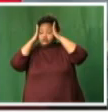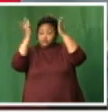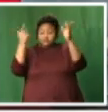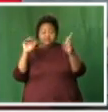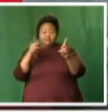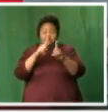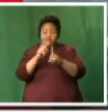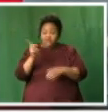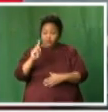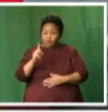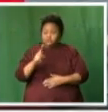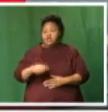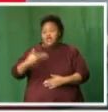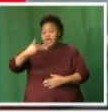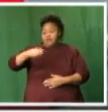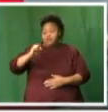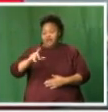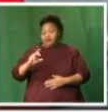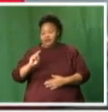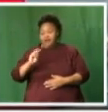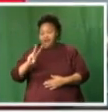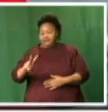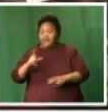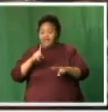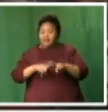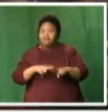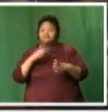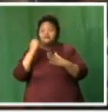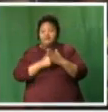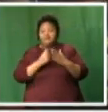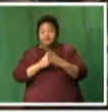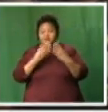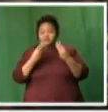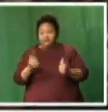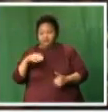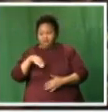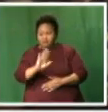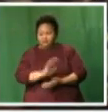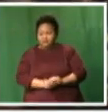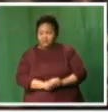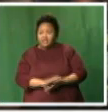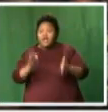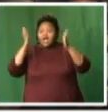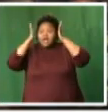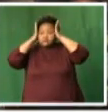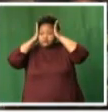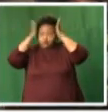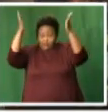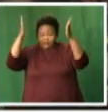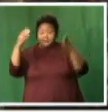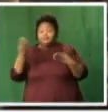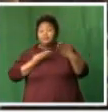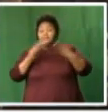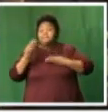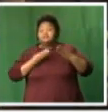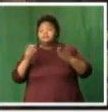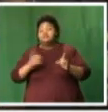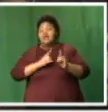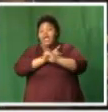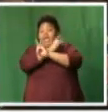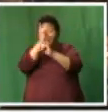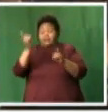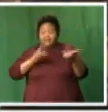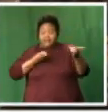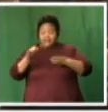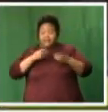lobuka kutona tempilo emisebentini kakhulukade etisebentini tembuso iEswatini Business Health Thobile Dlamini ukhuthatile